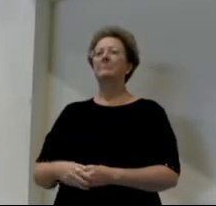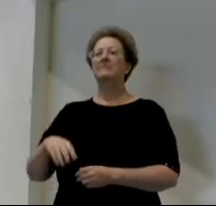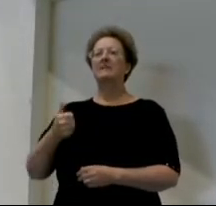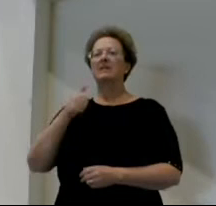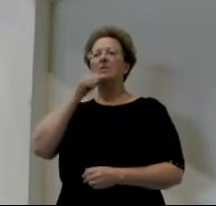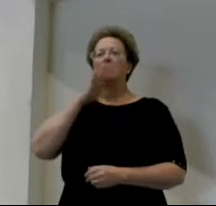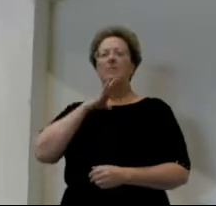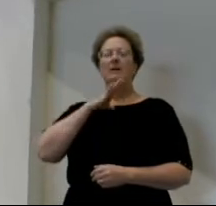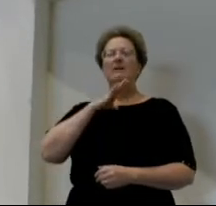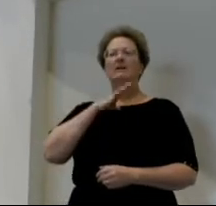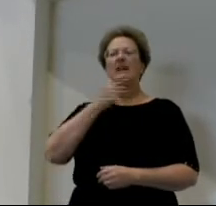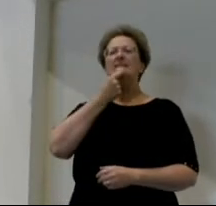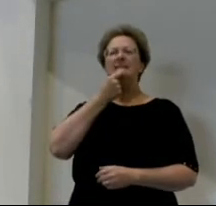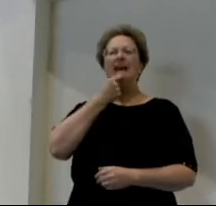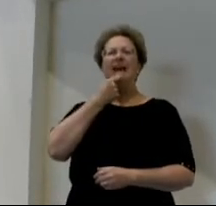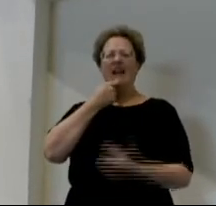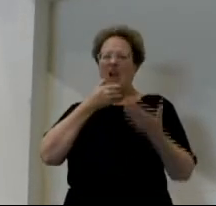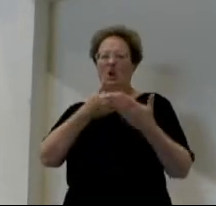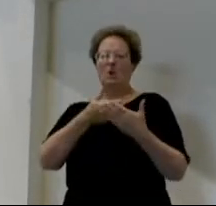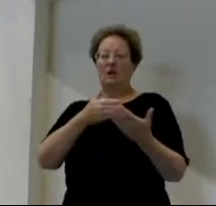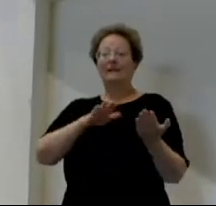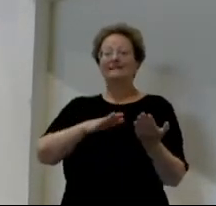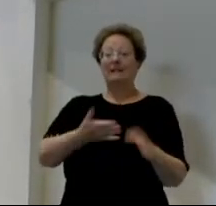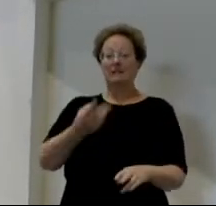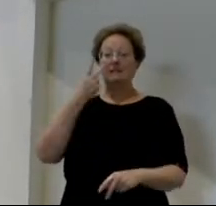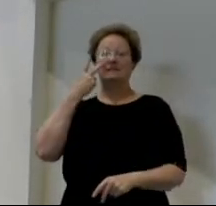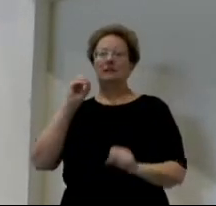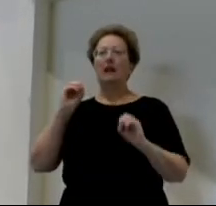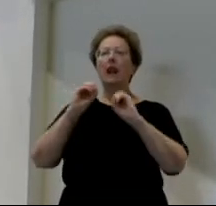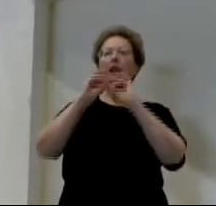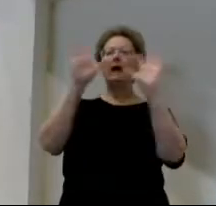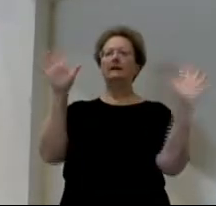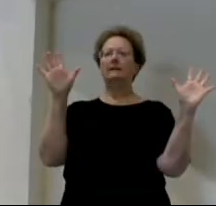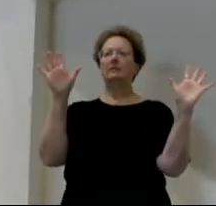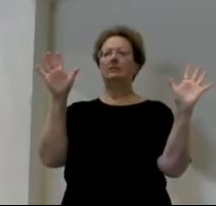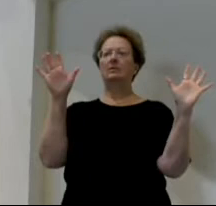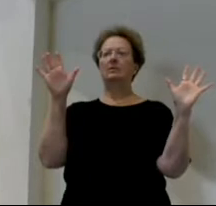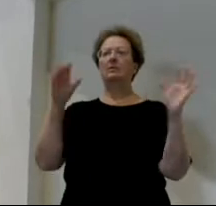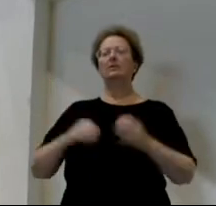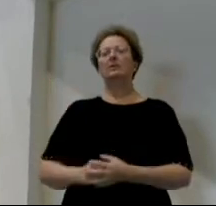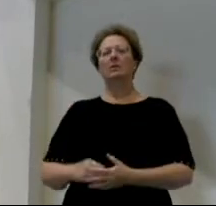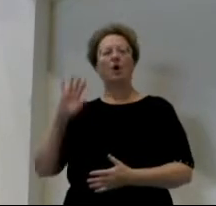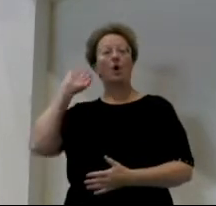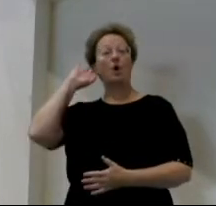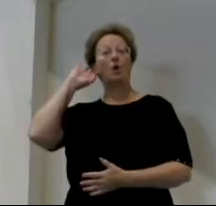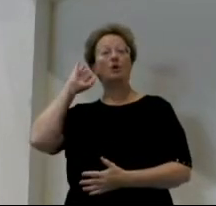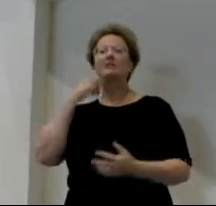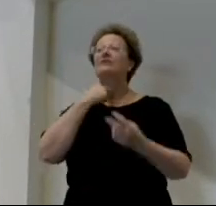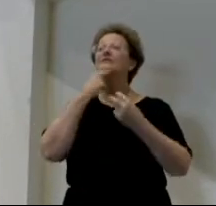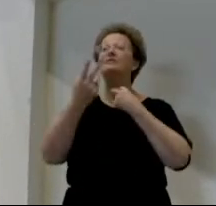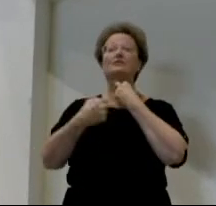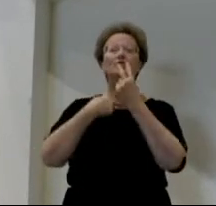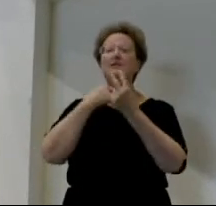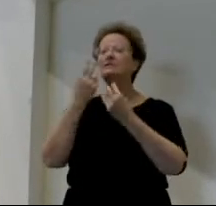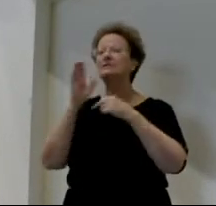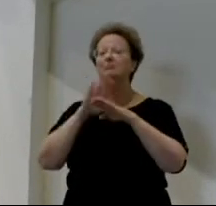had near-death experiences. So they saw the great light, or they saw people from the beyond, or they heard all kinds of voices